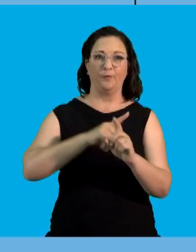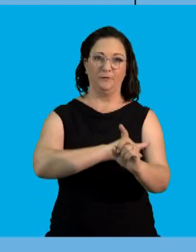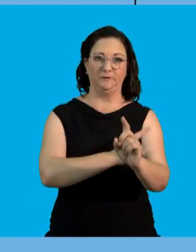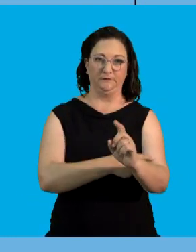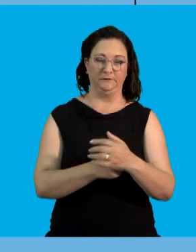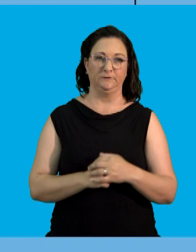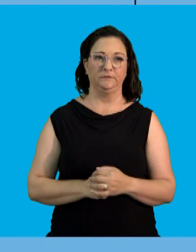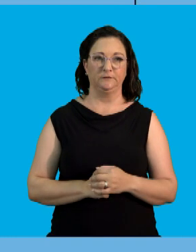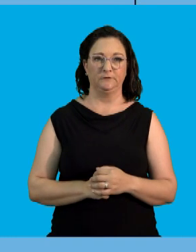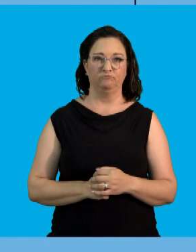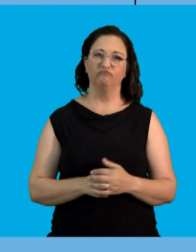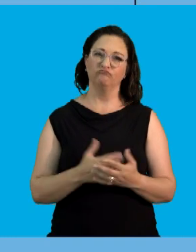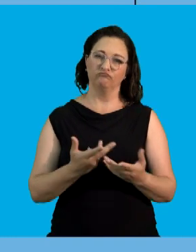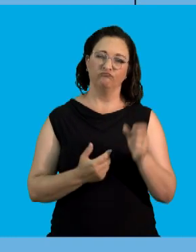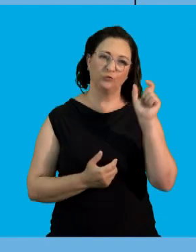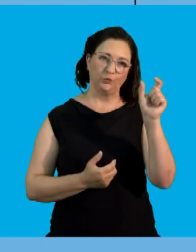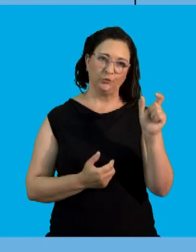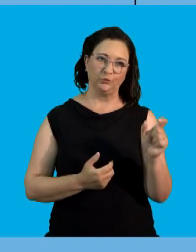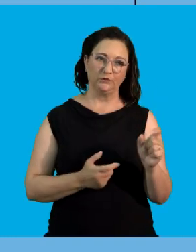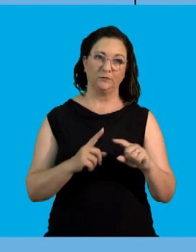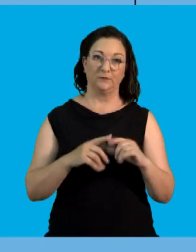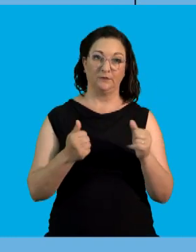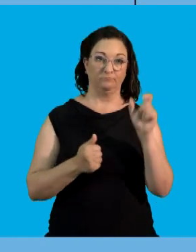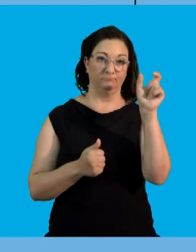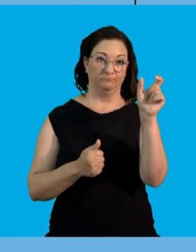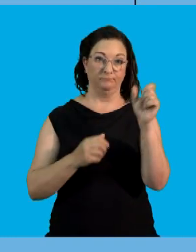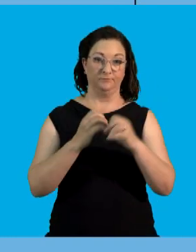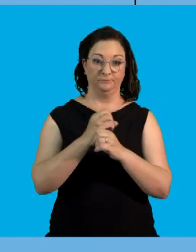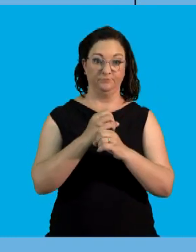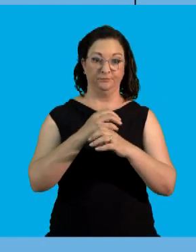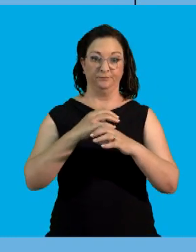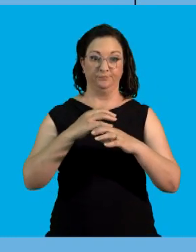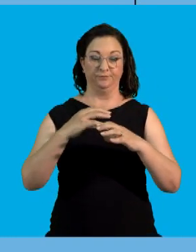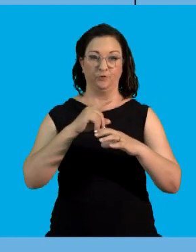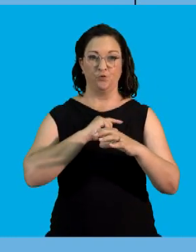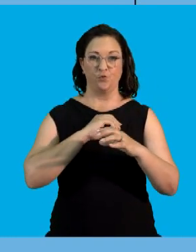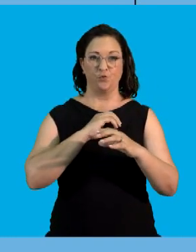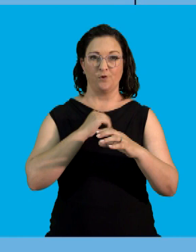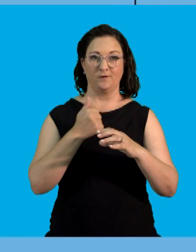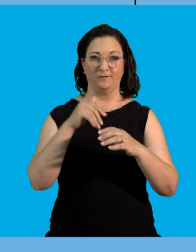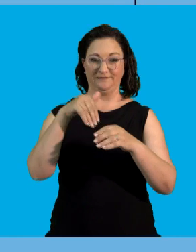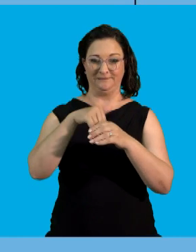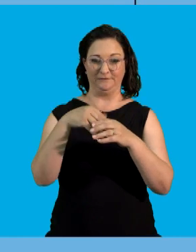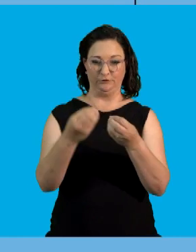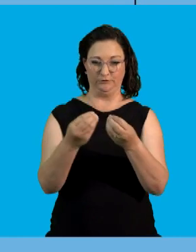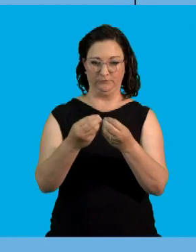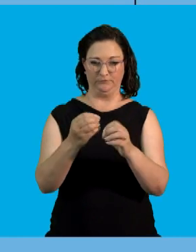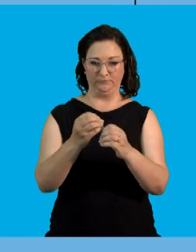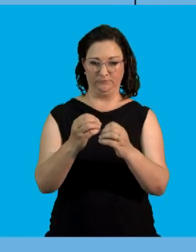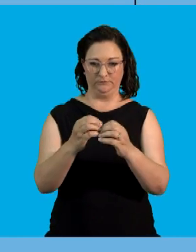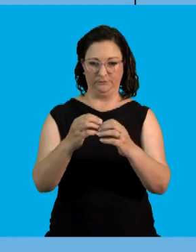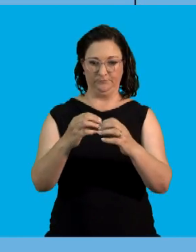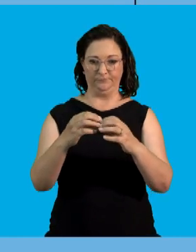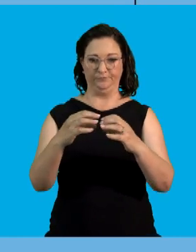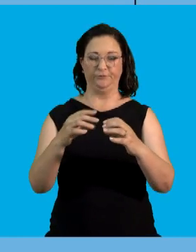our main idea, which was the expansion and contraction. So we said that expansion, it is the increase in the dimension of an